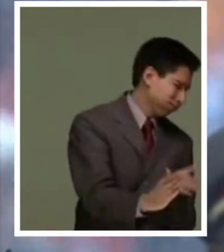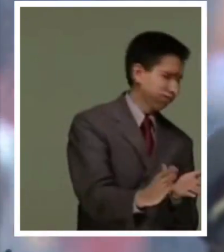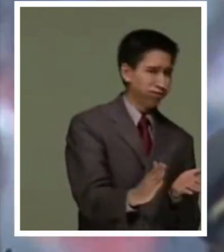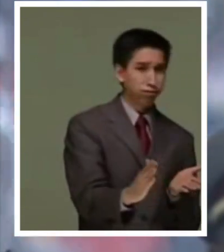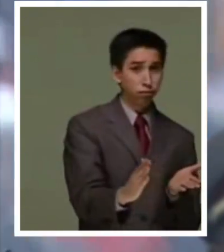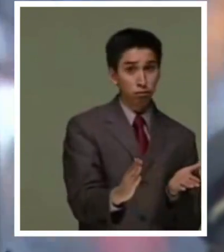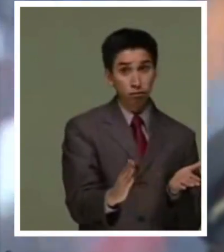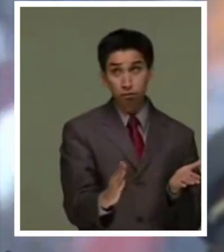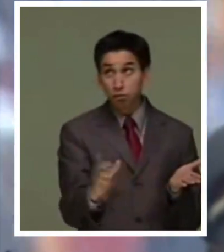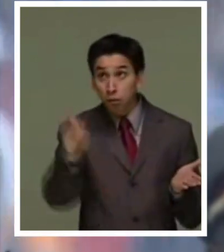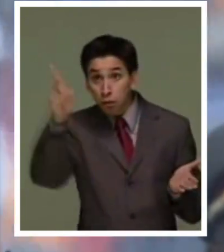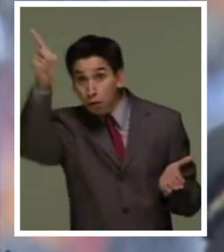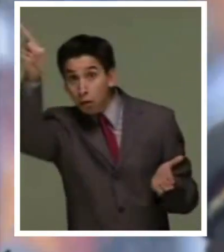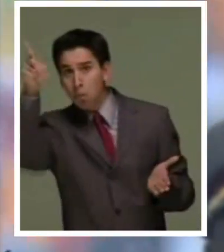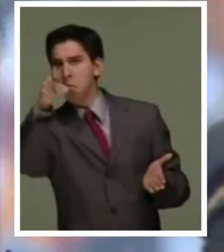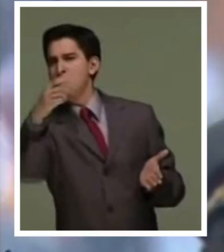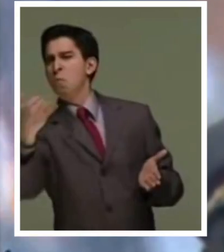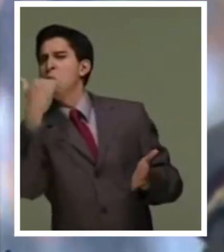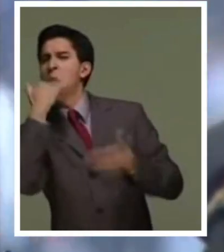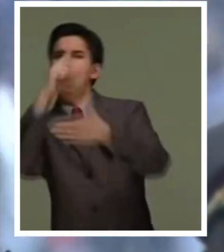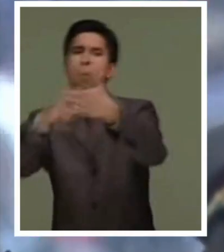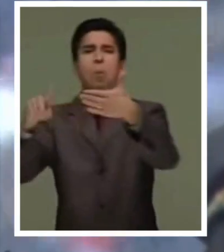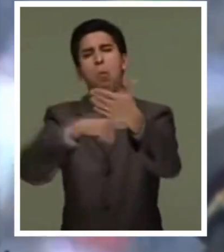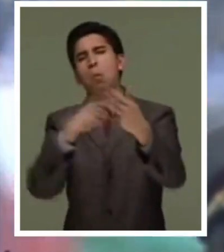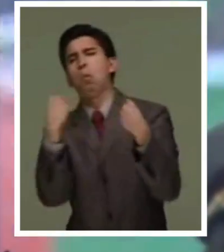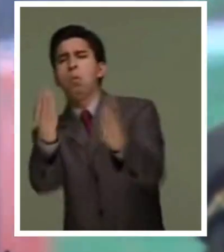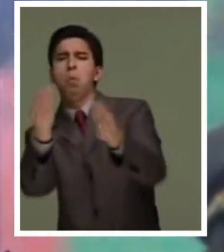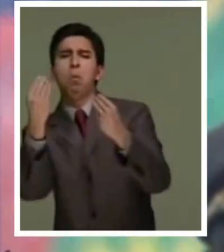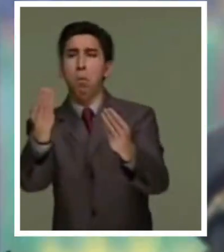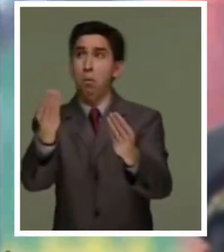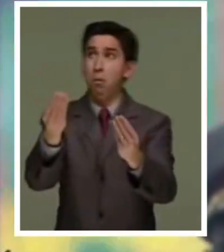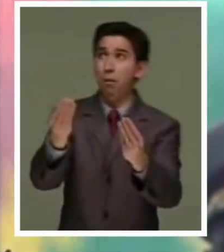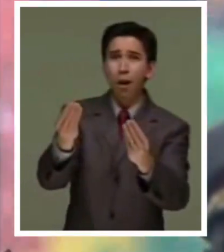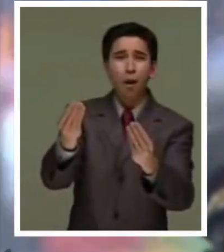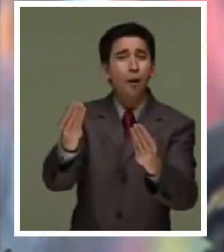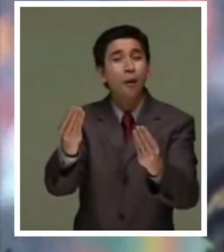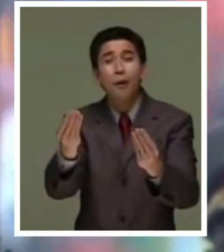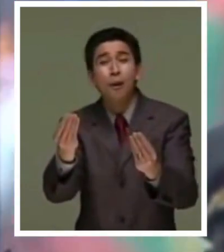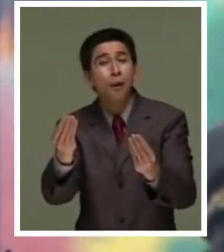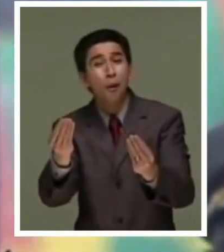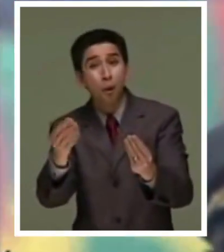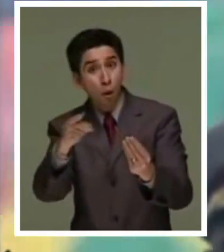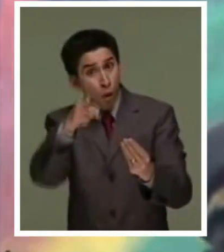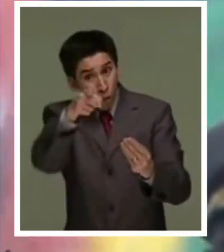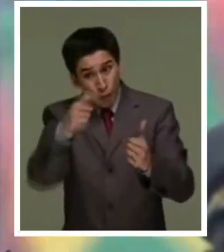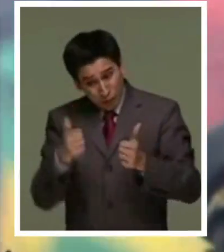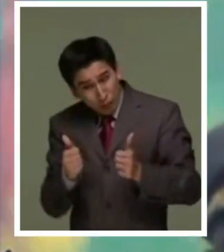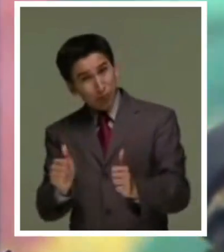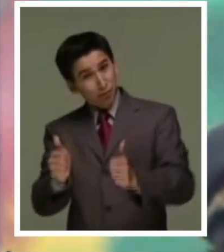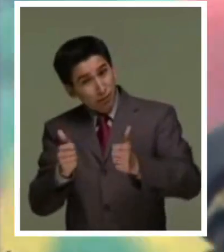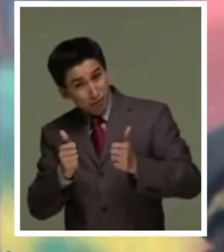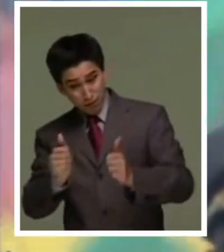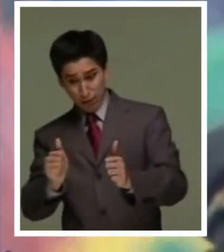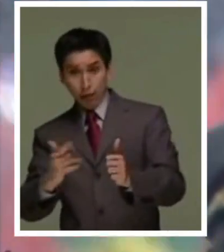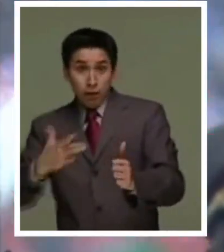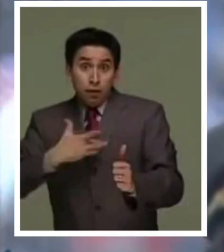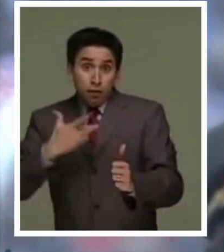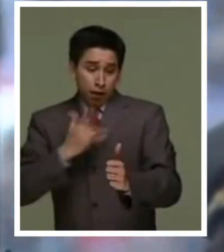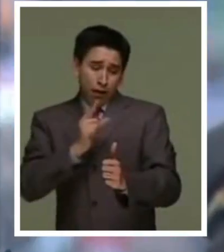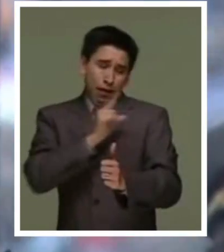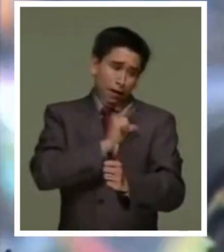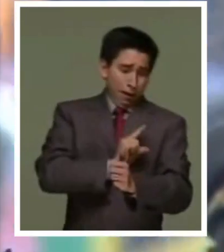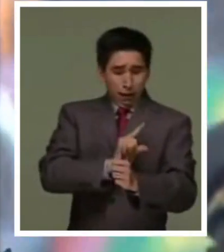But like other early giants of the ANC, the Sisulus and the Tambos,